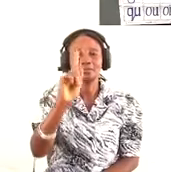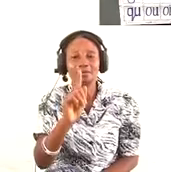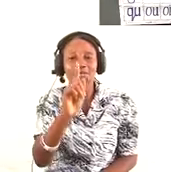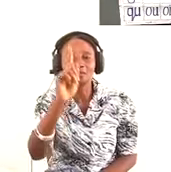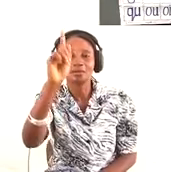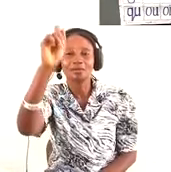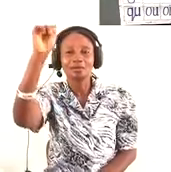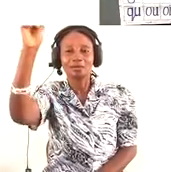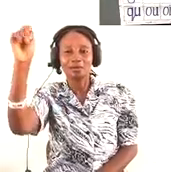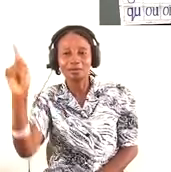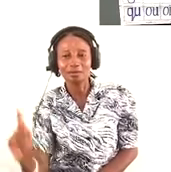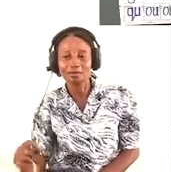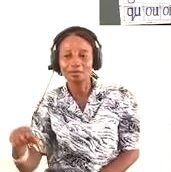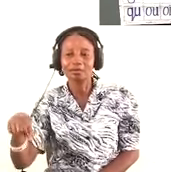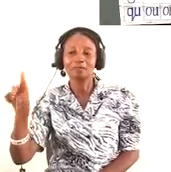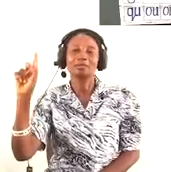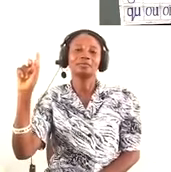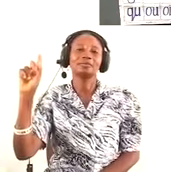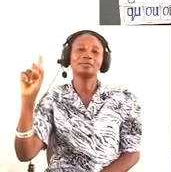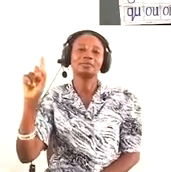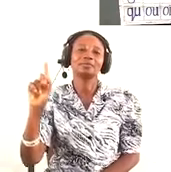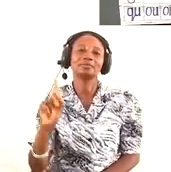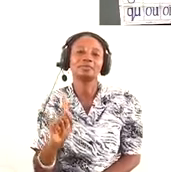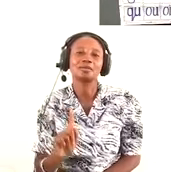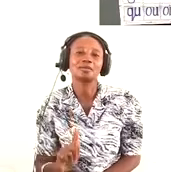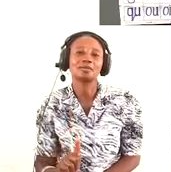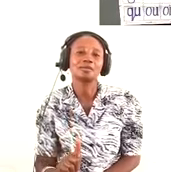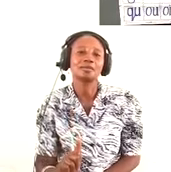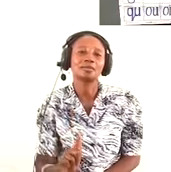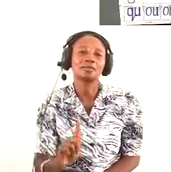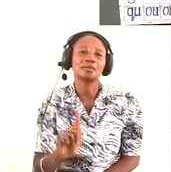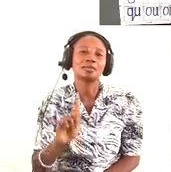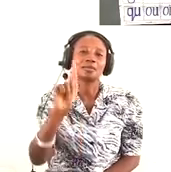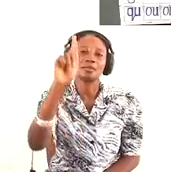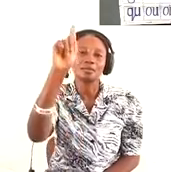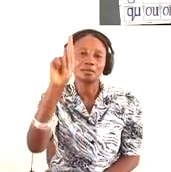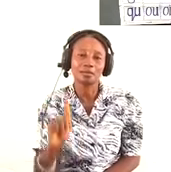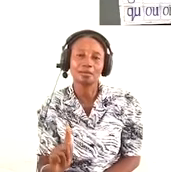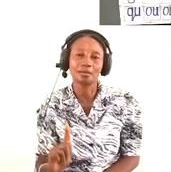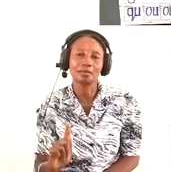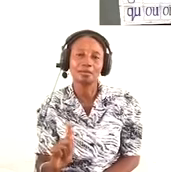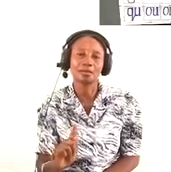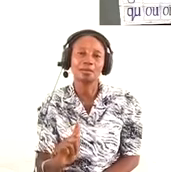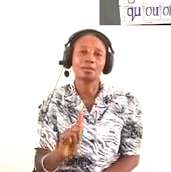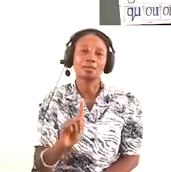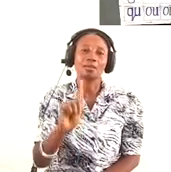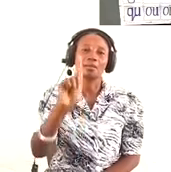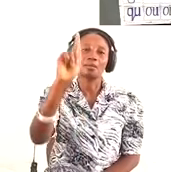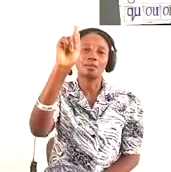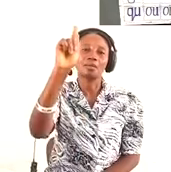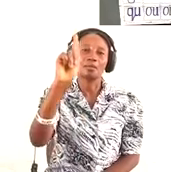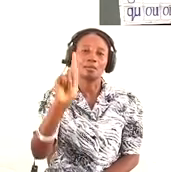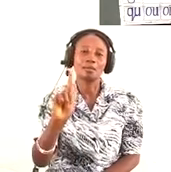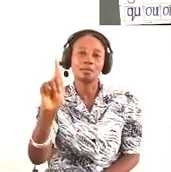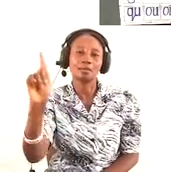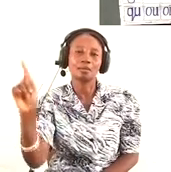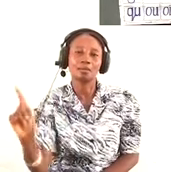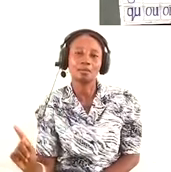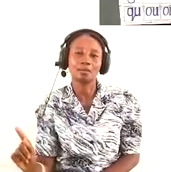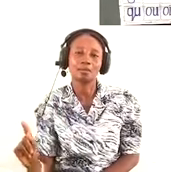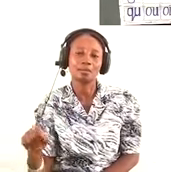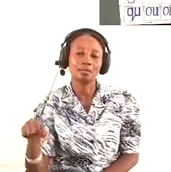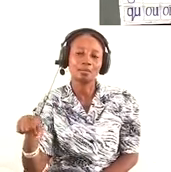up, over, down, and a flick. We try it again. Down, up,